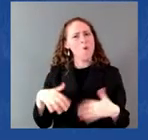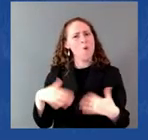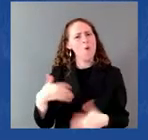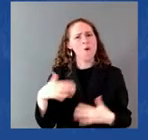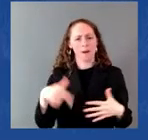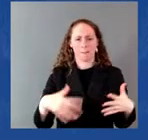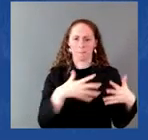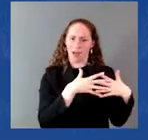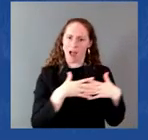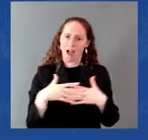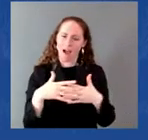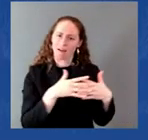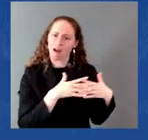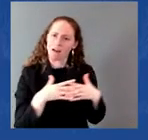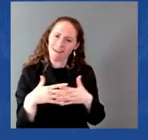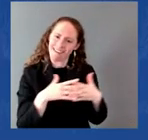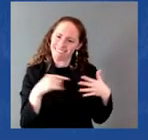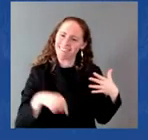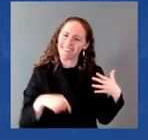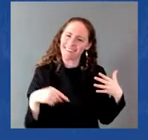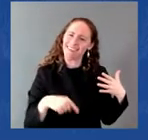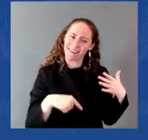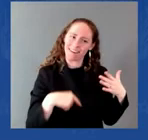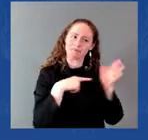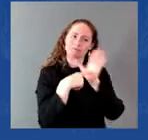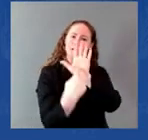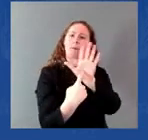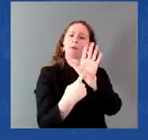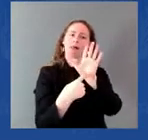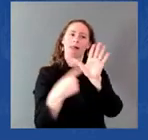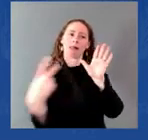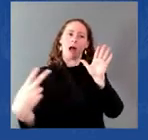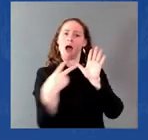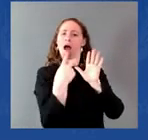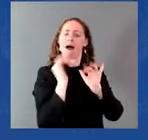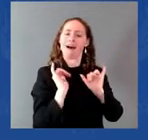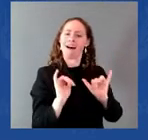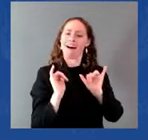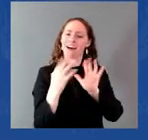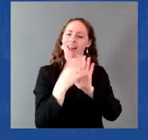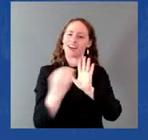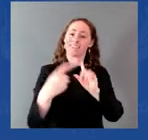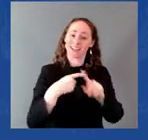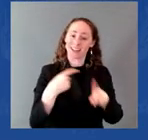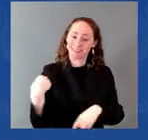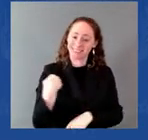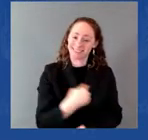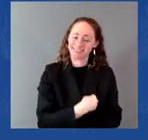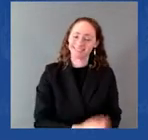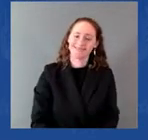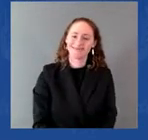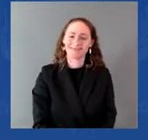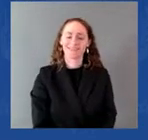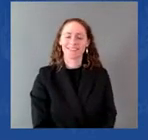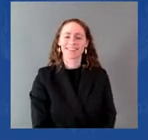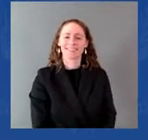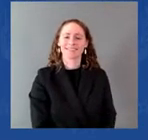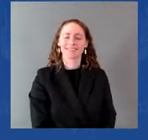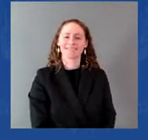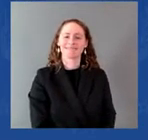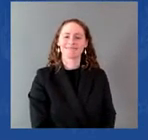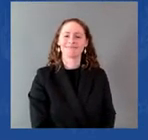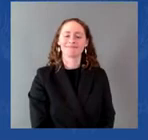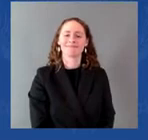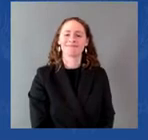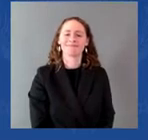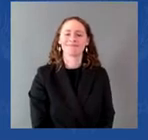wrote a line a long time ago that keeps getting quoted back to me. I make no apologies for it. America's led the world not by the